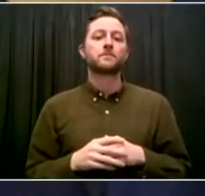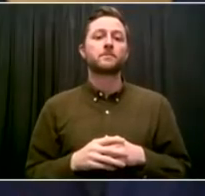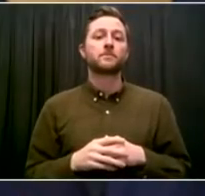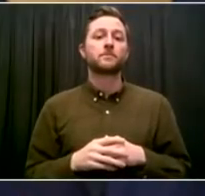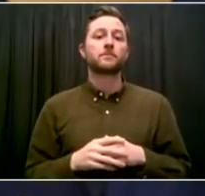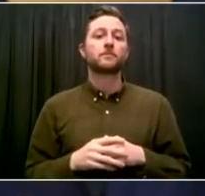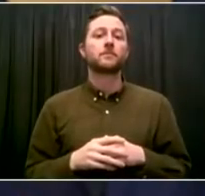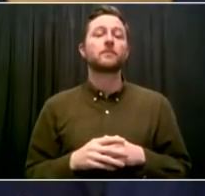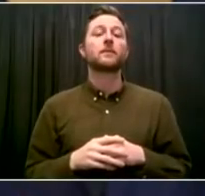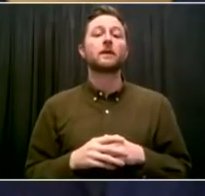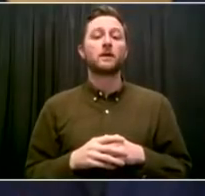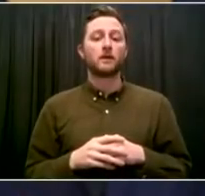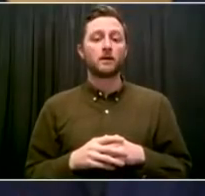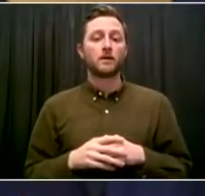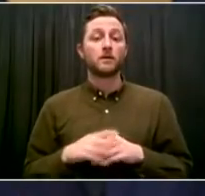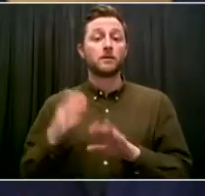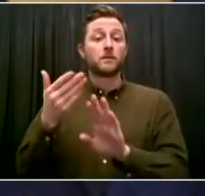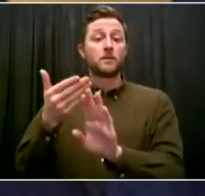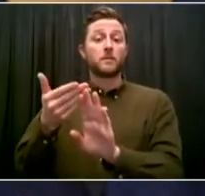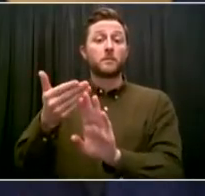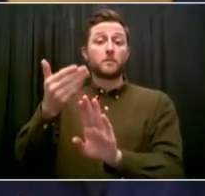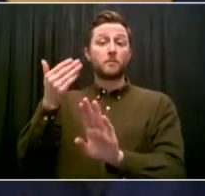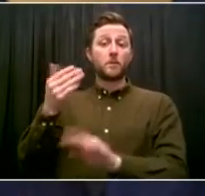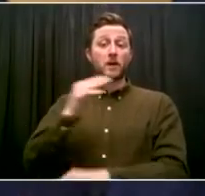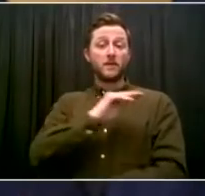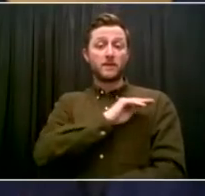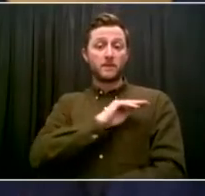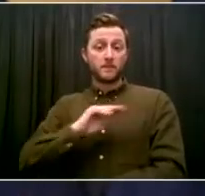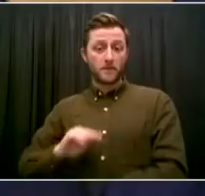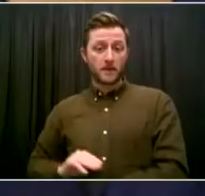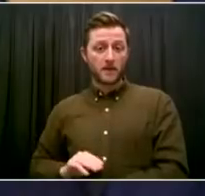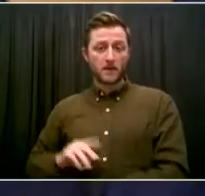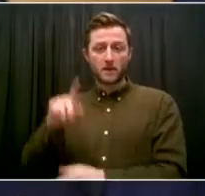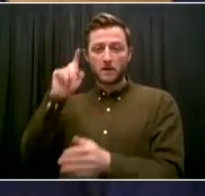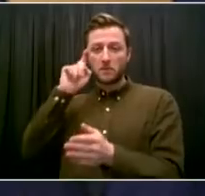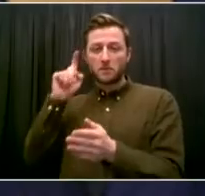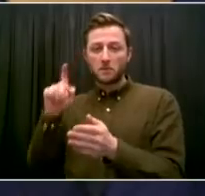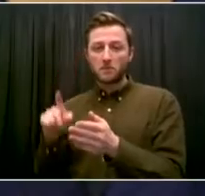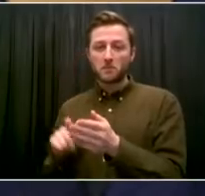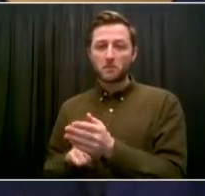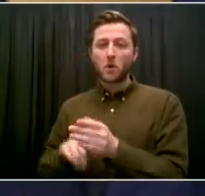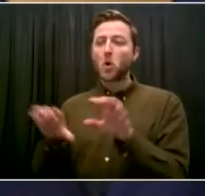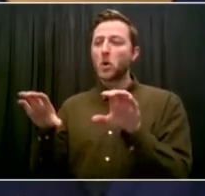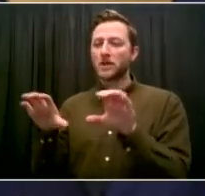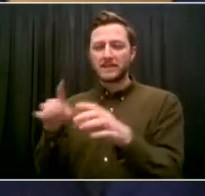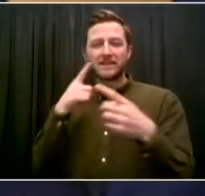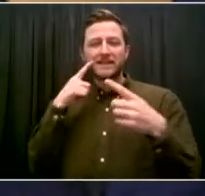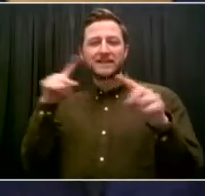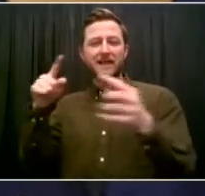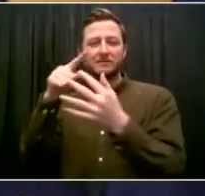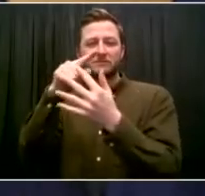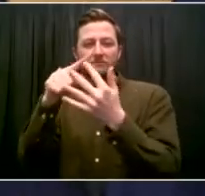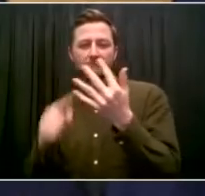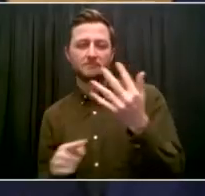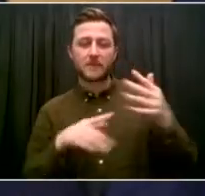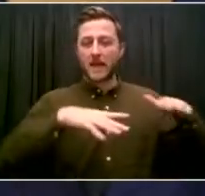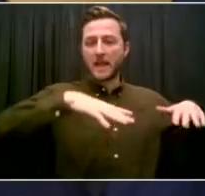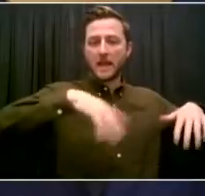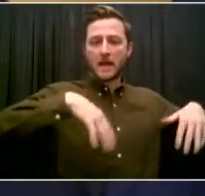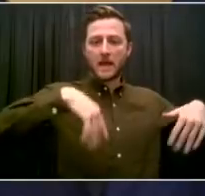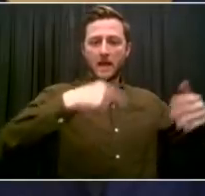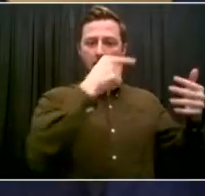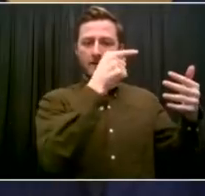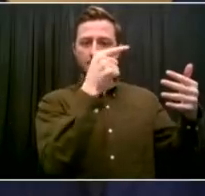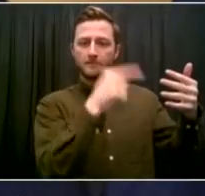administration, and talk about what they did or didn't do. We hit the ground running in this city. And we stated it is our